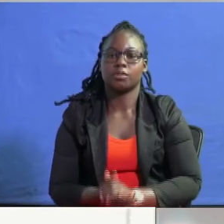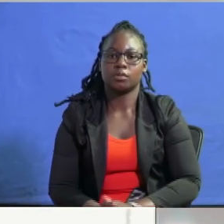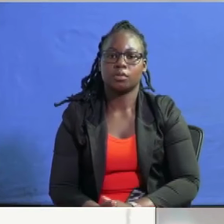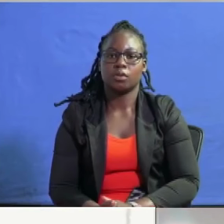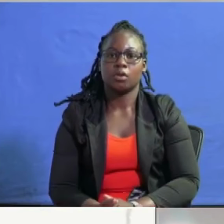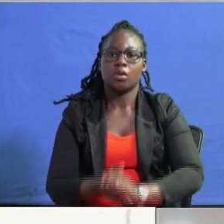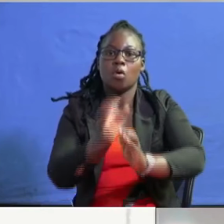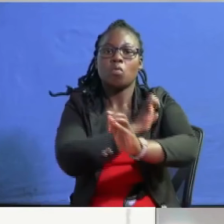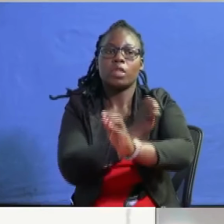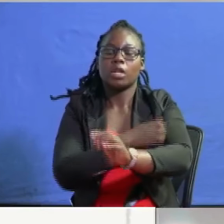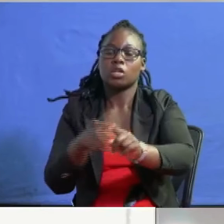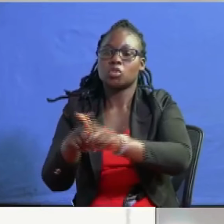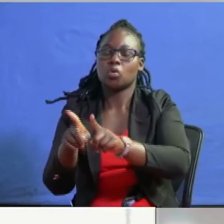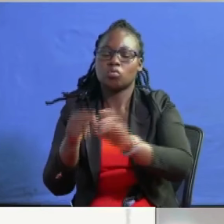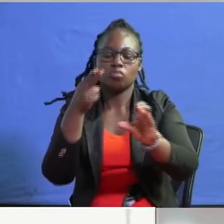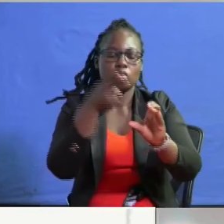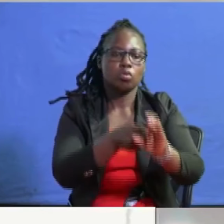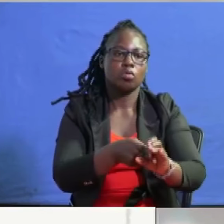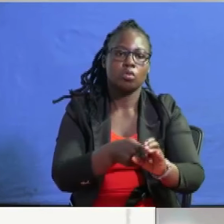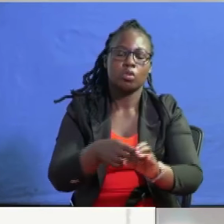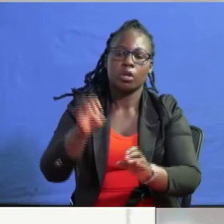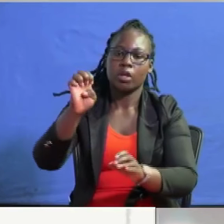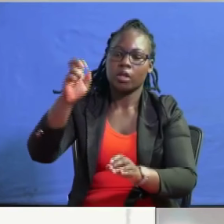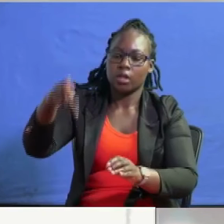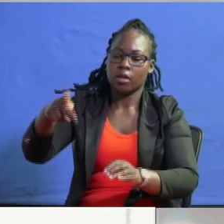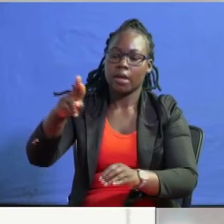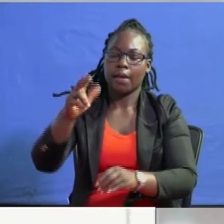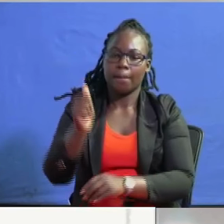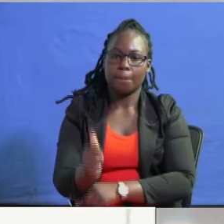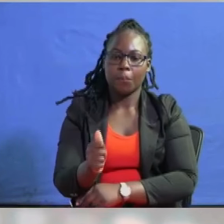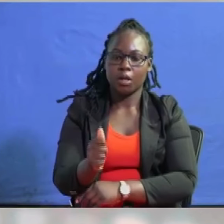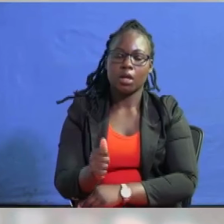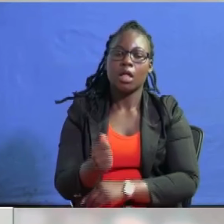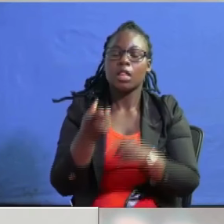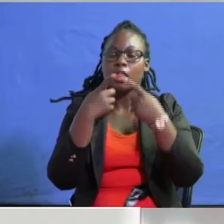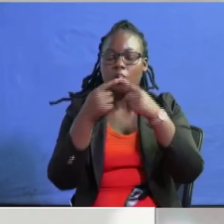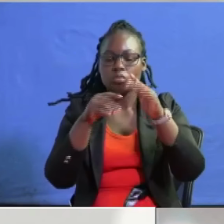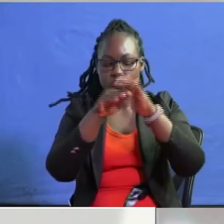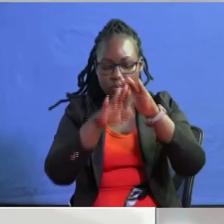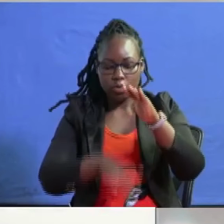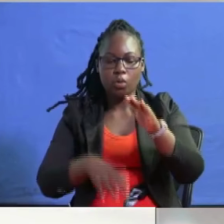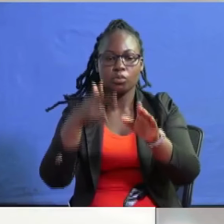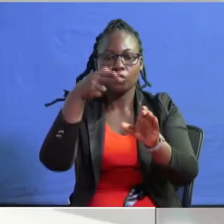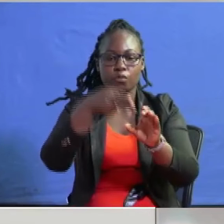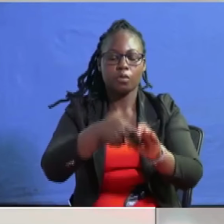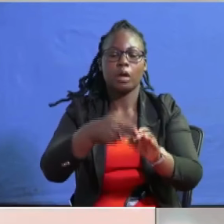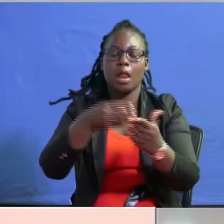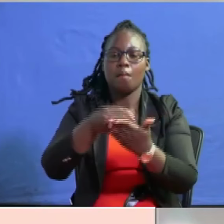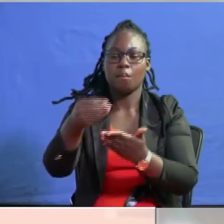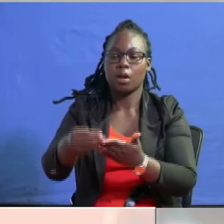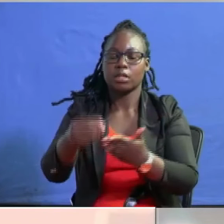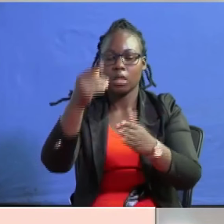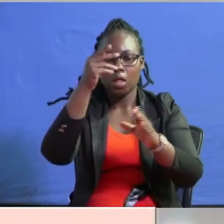The Energy and Petroleum Regulatory Authority, that is EPRA, has announced a drop in fuel prices. The price